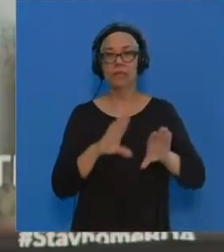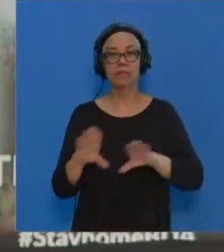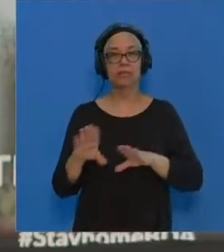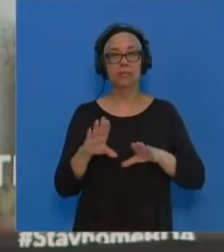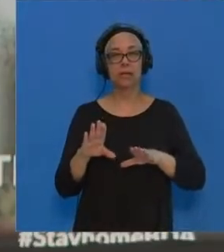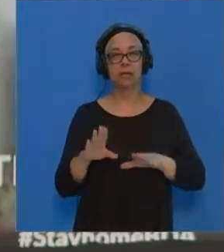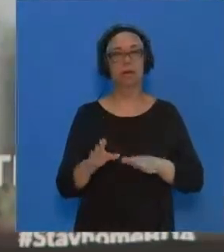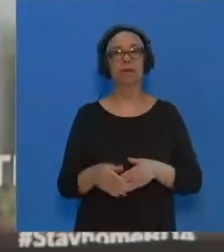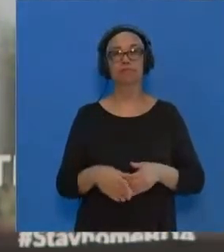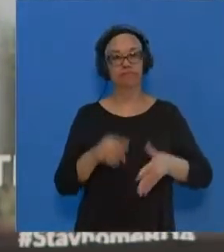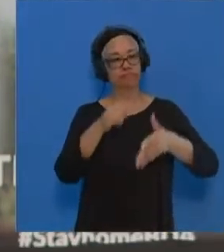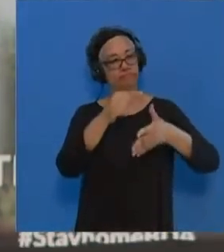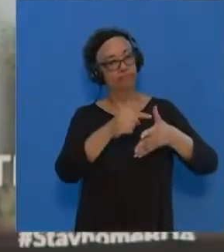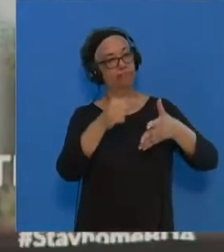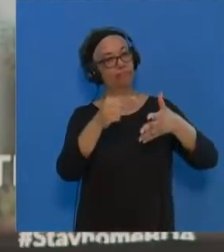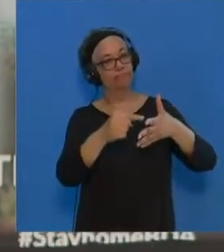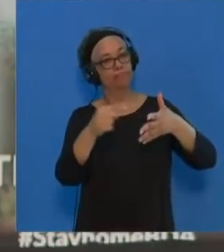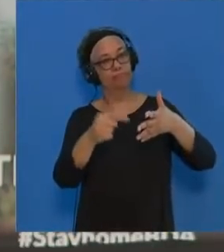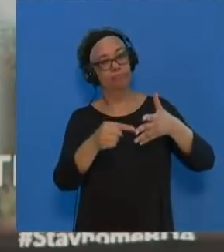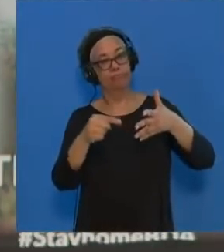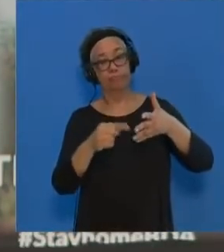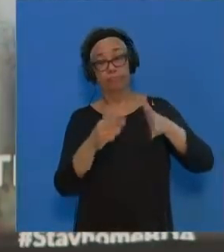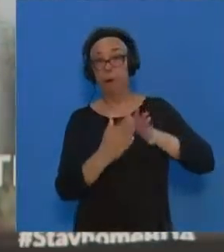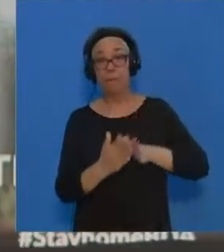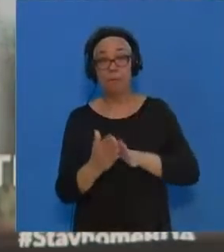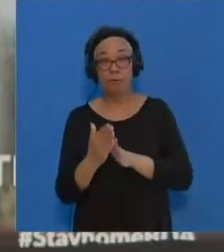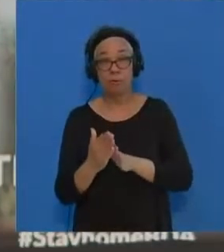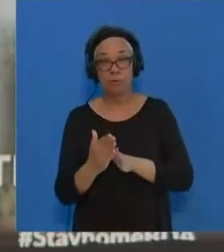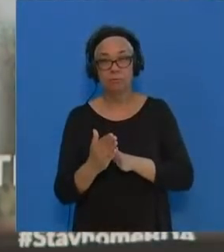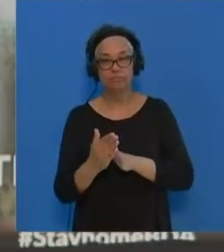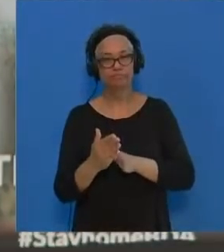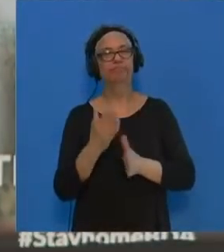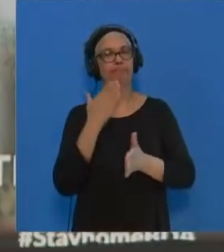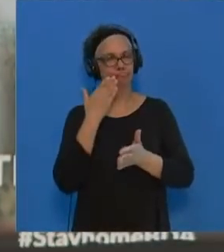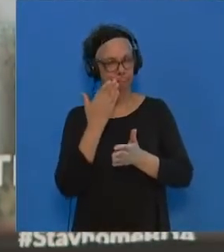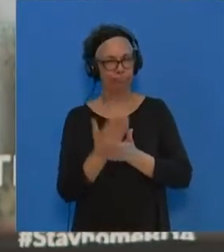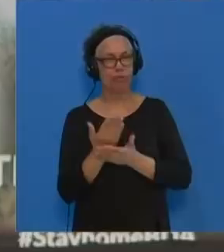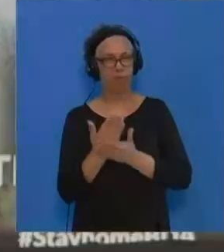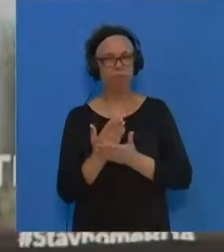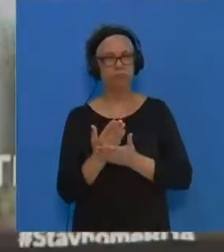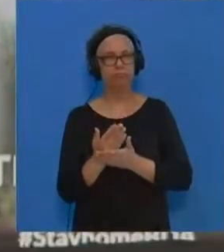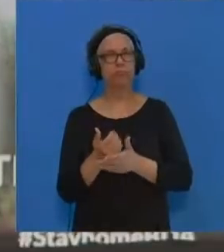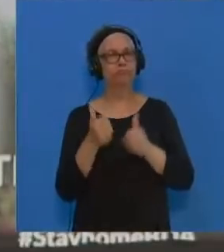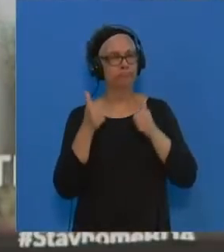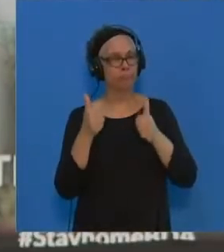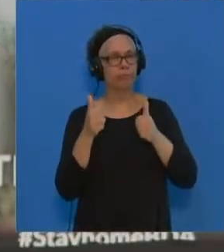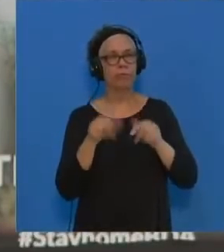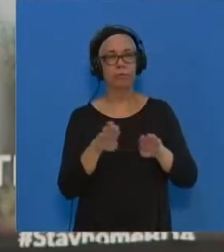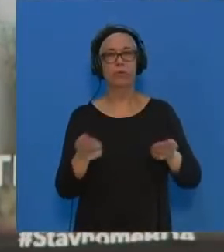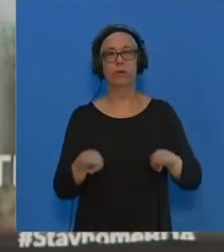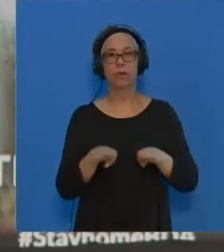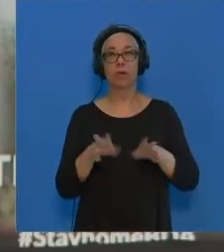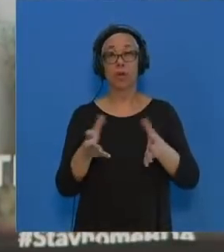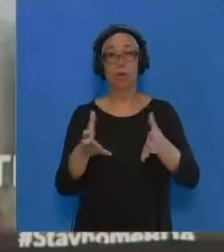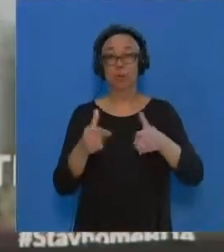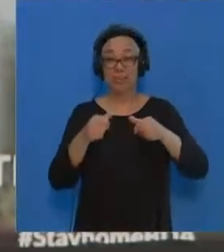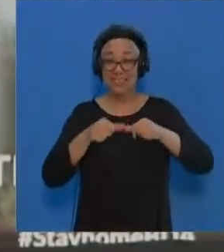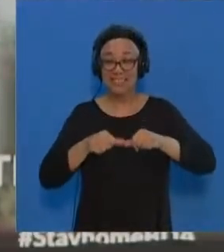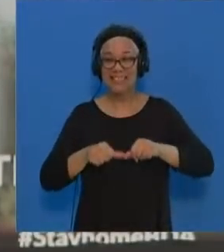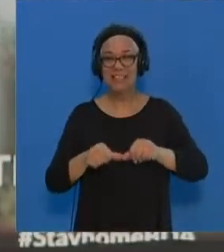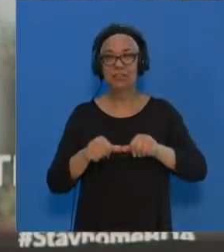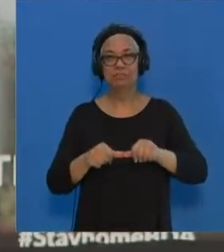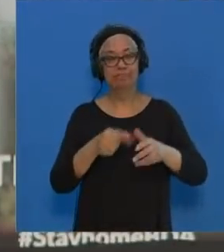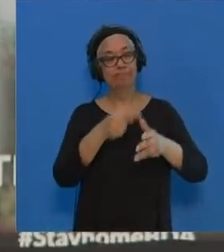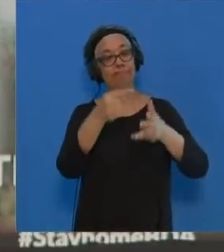a phased approach. The phased approach has worked very well for Bermuda, and we want to continue this phased